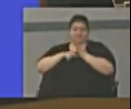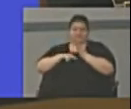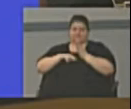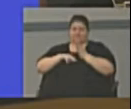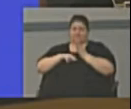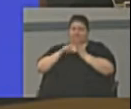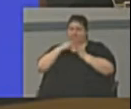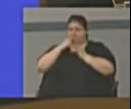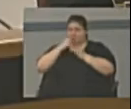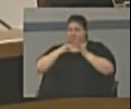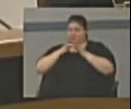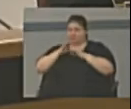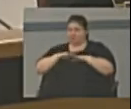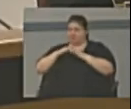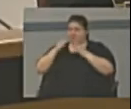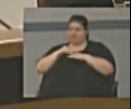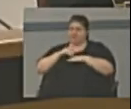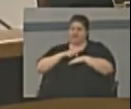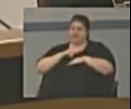at 8:03.